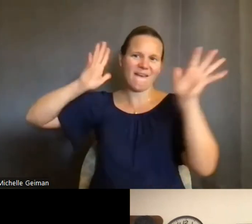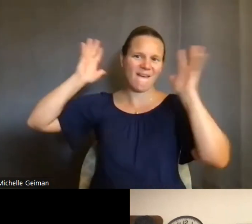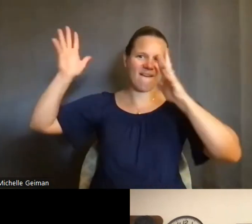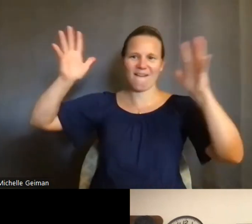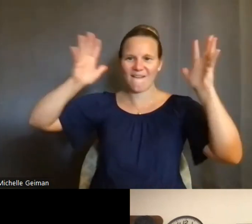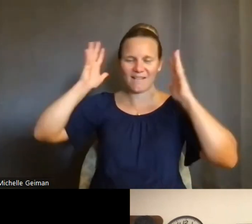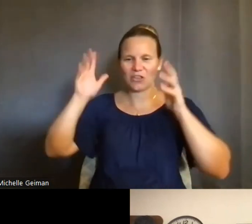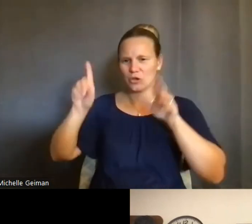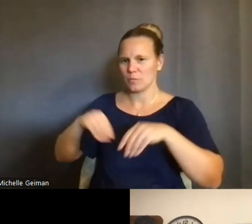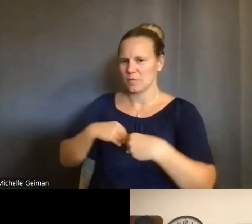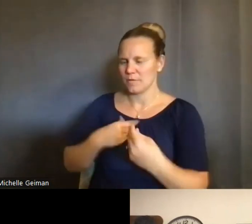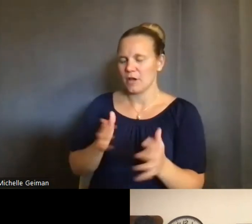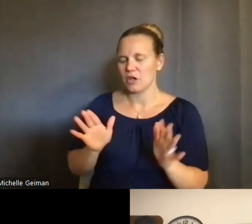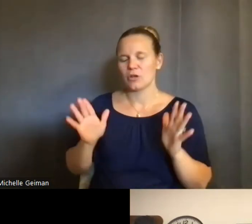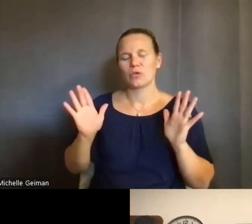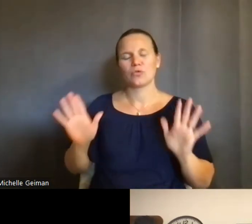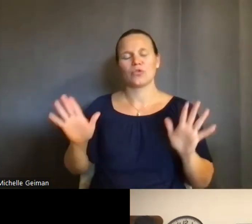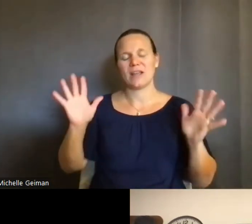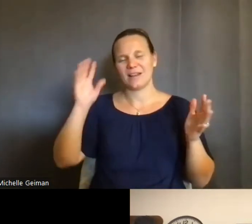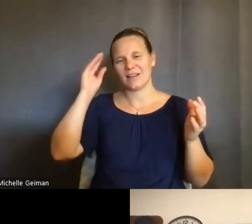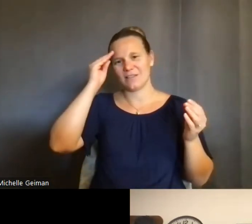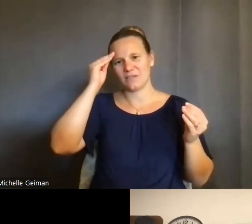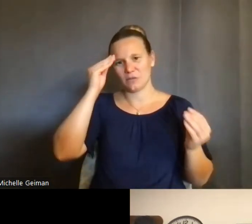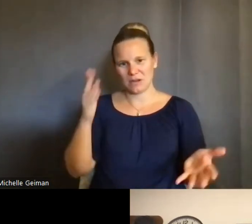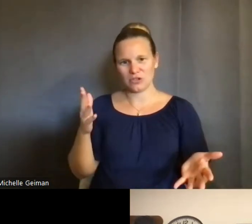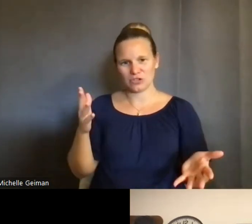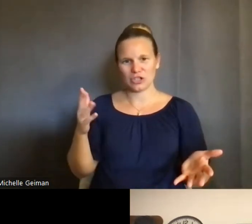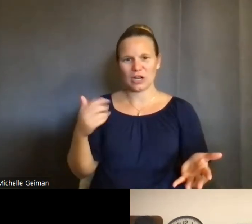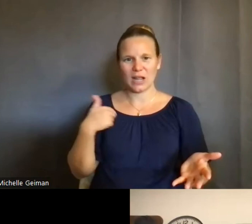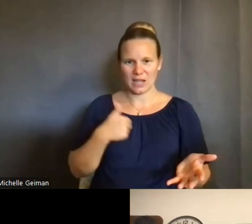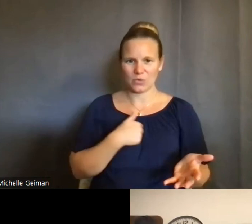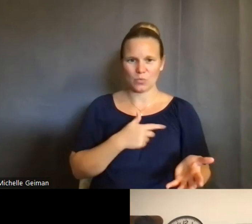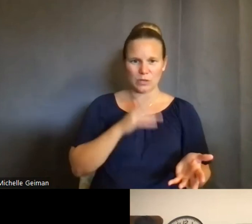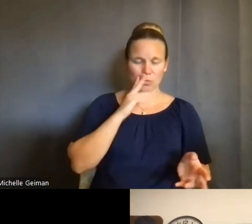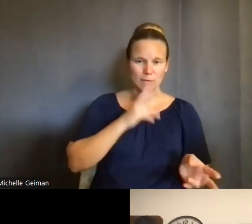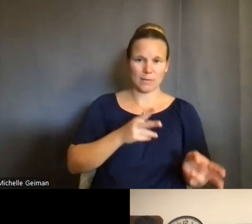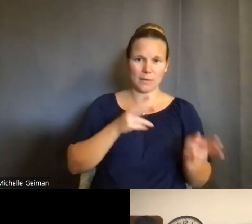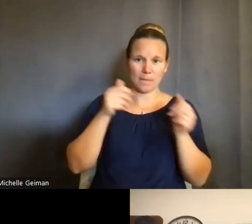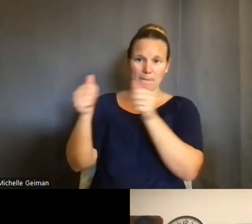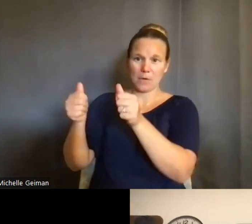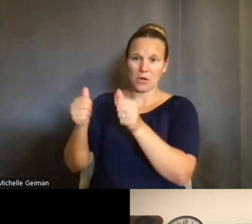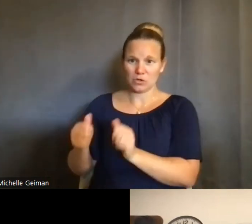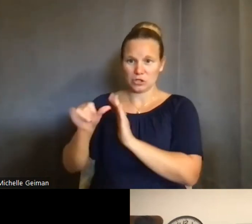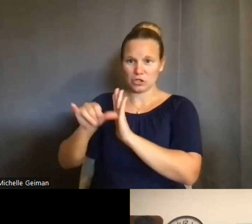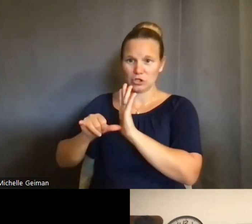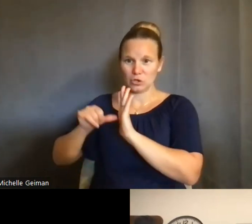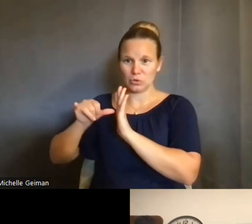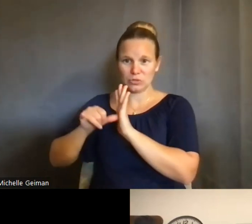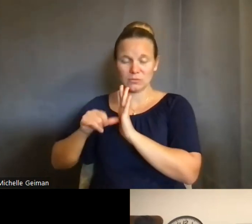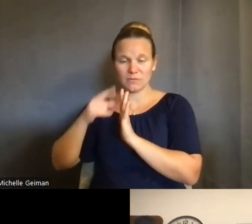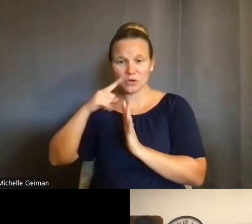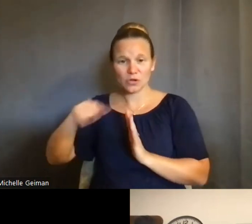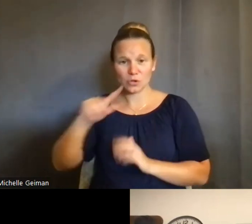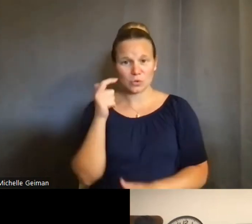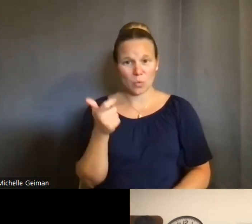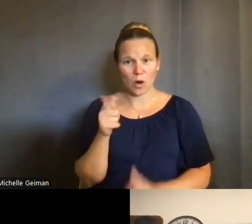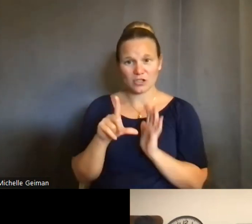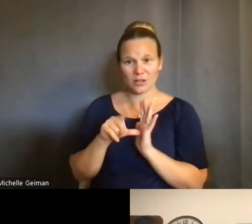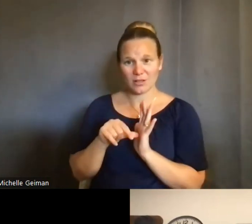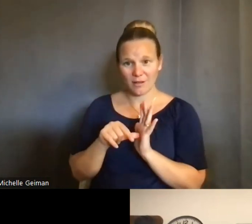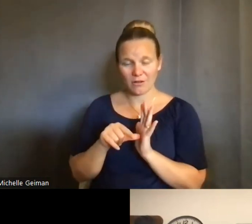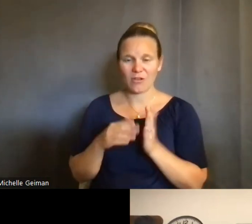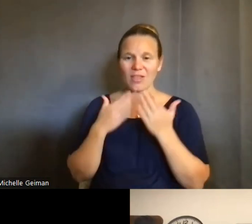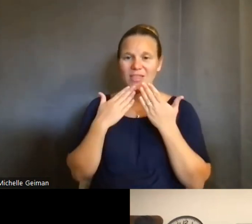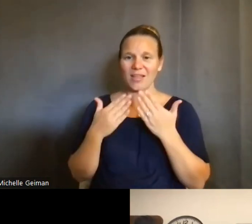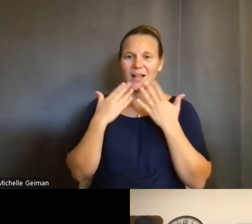information, and we will be placing it on YouTube for safekeeping for those to watch later. Thank you again, and appreciate